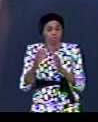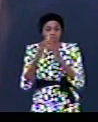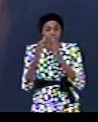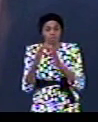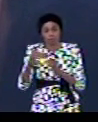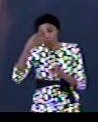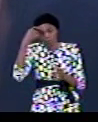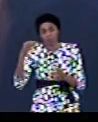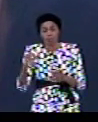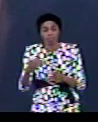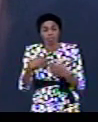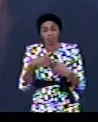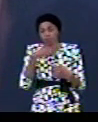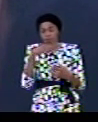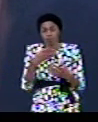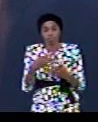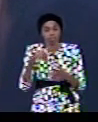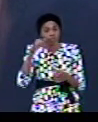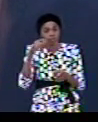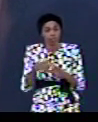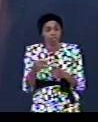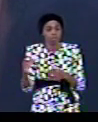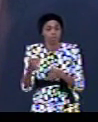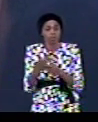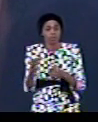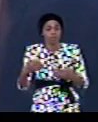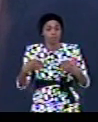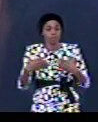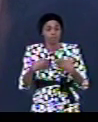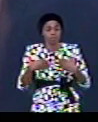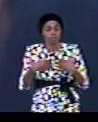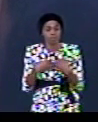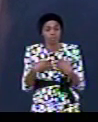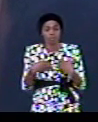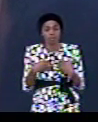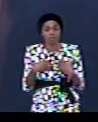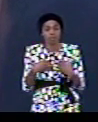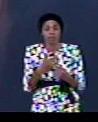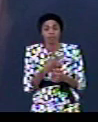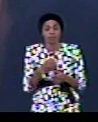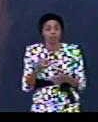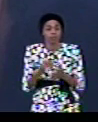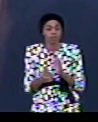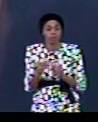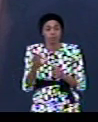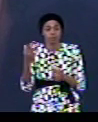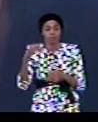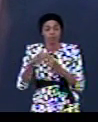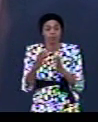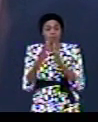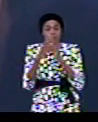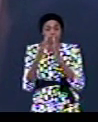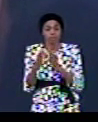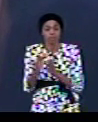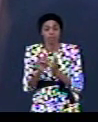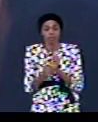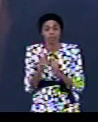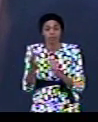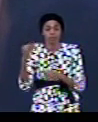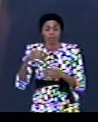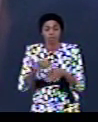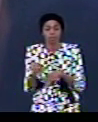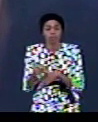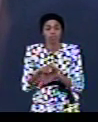sister. They took their sheep and their oxen and their asses and that which was in the city and that which was